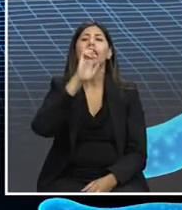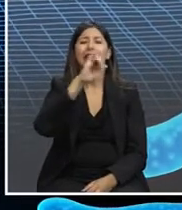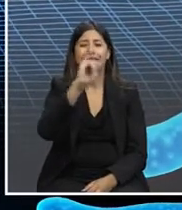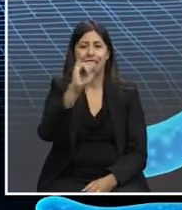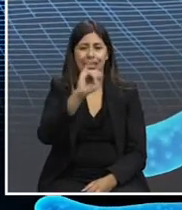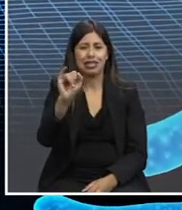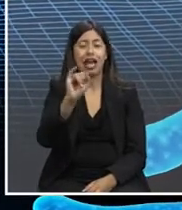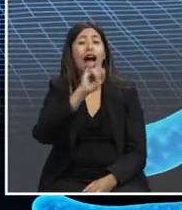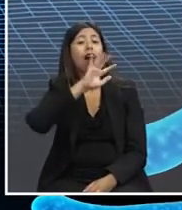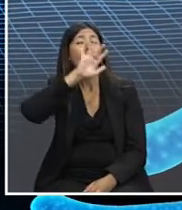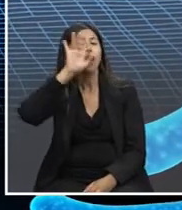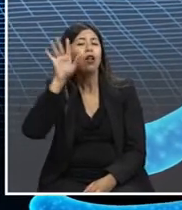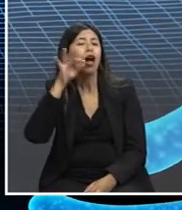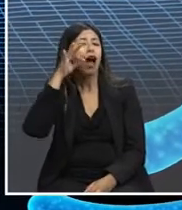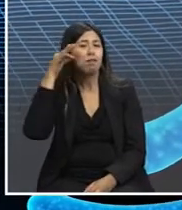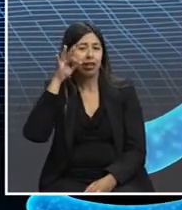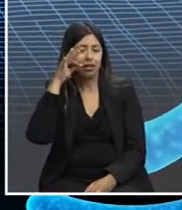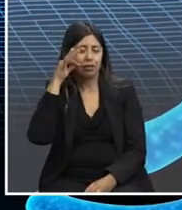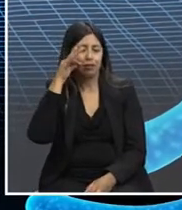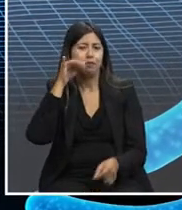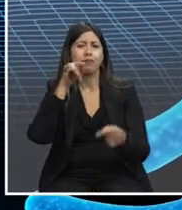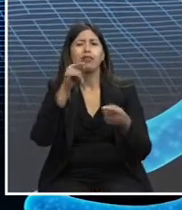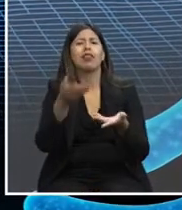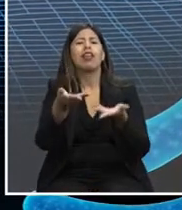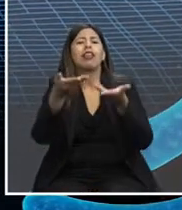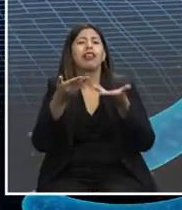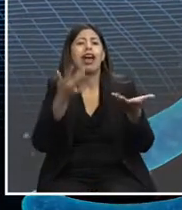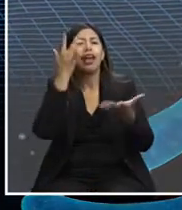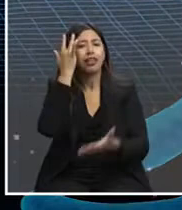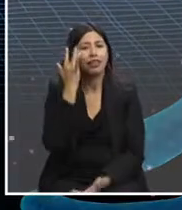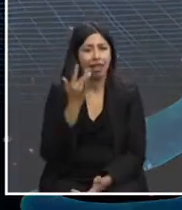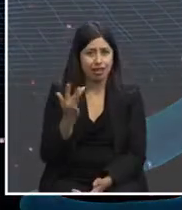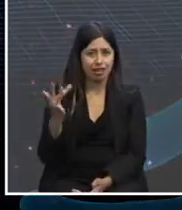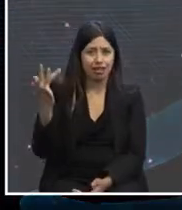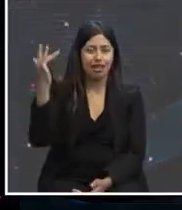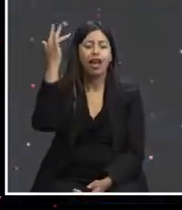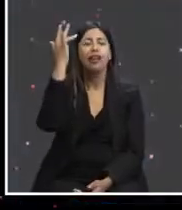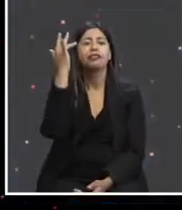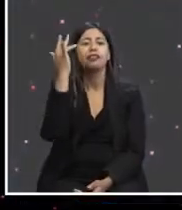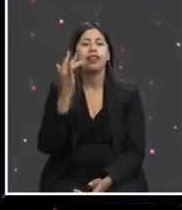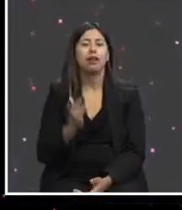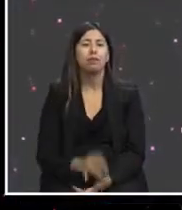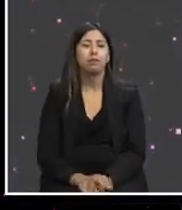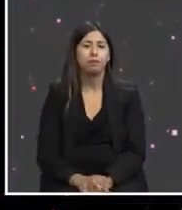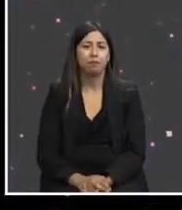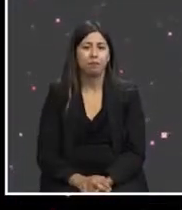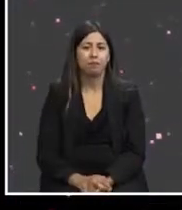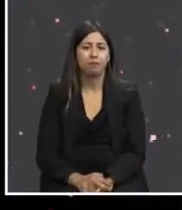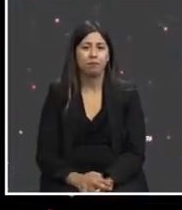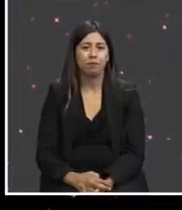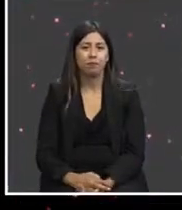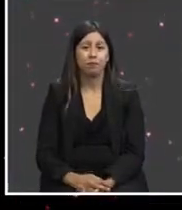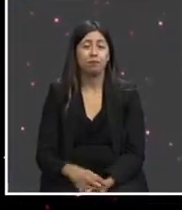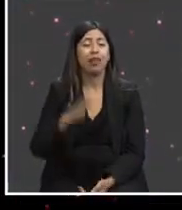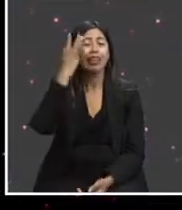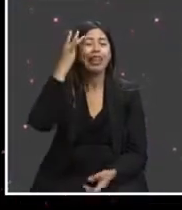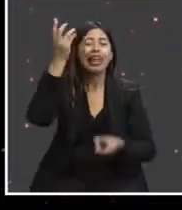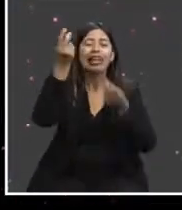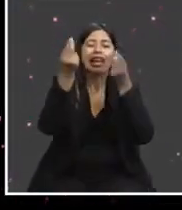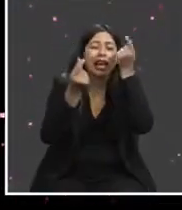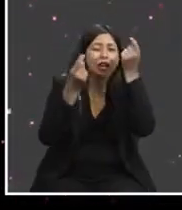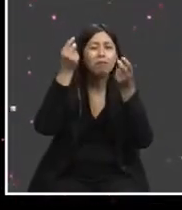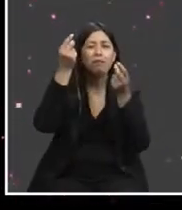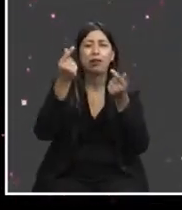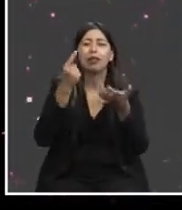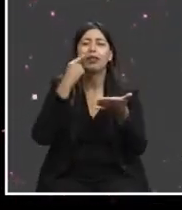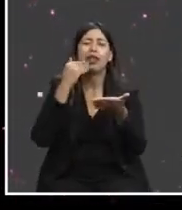us intelligence. It invented engines, plasma screens, high-speed trains, mobile phones. It developed